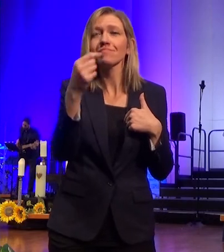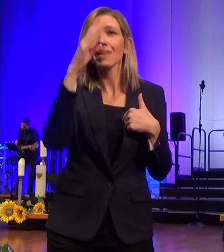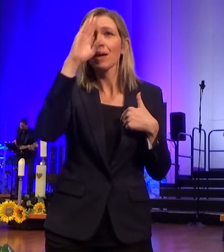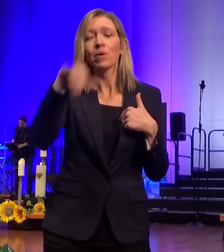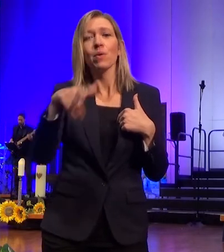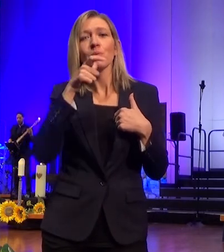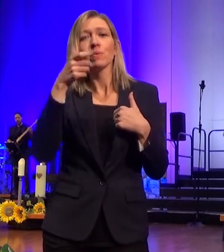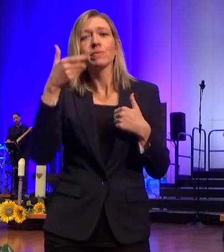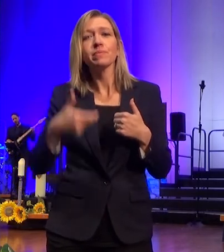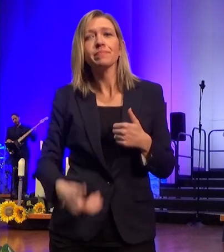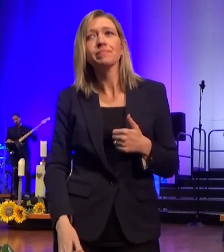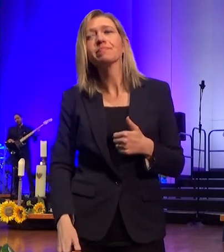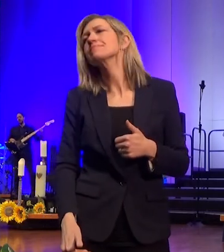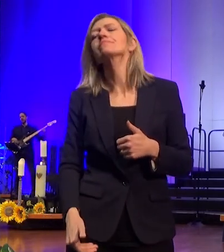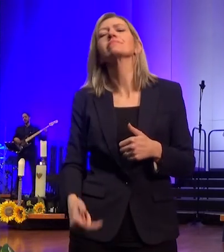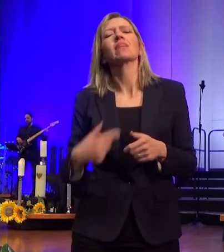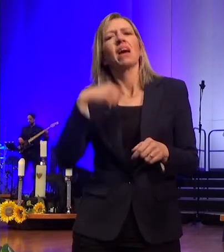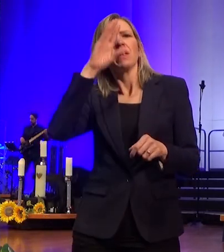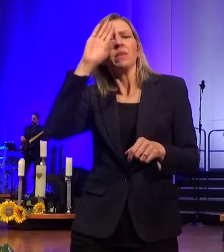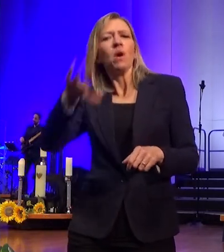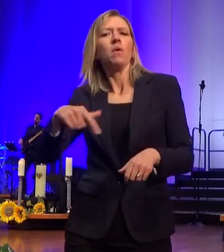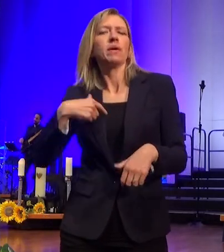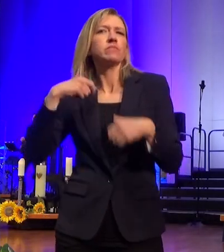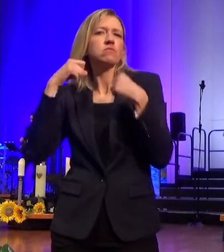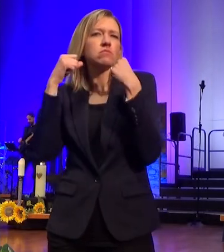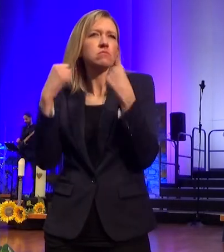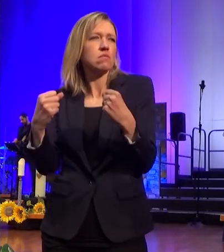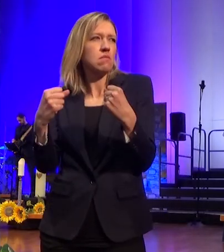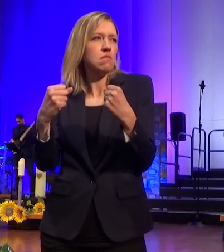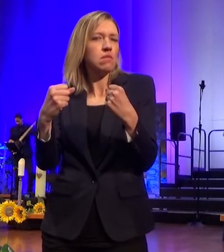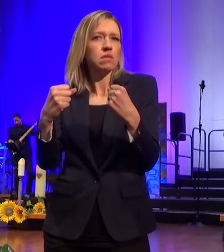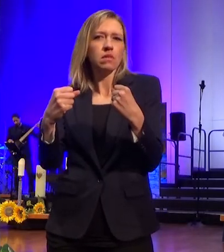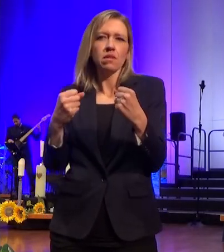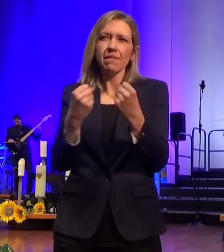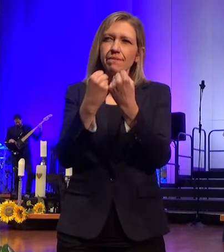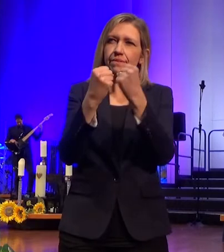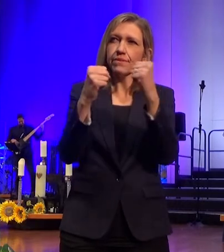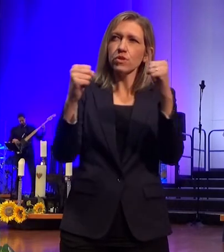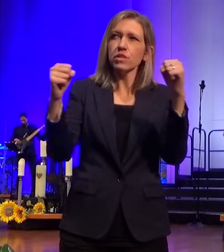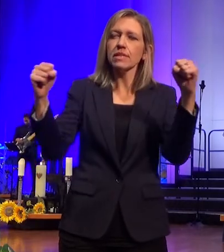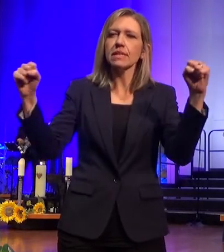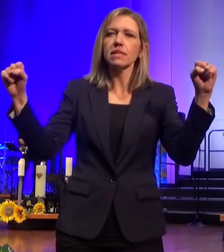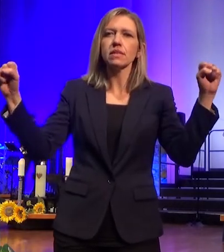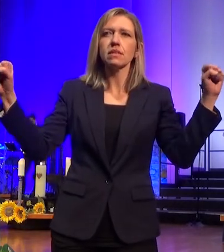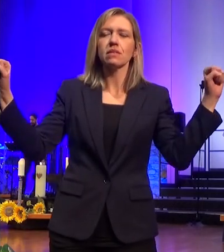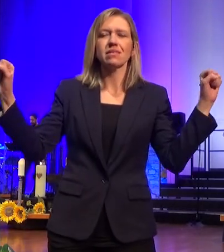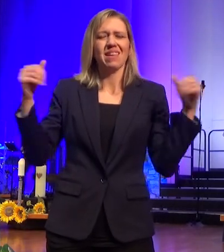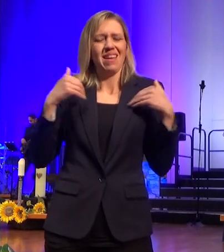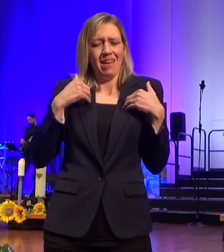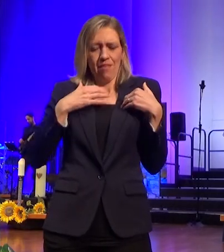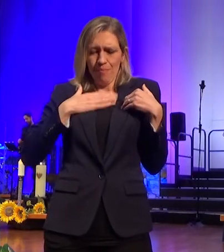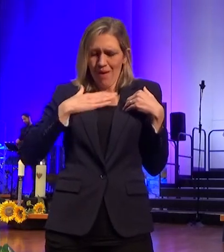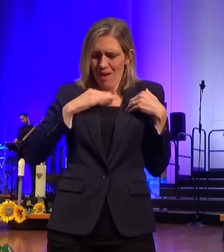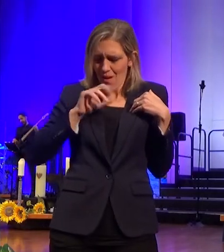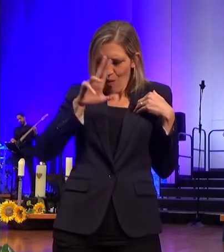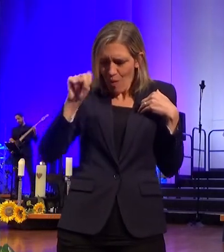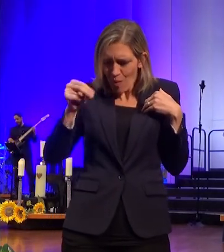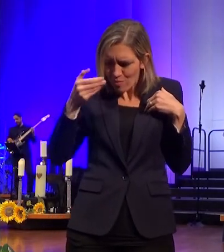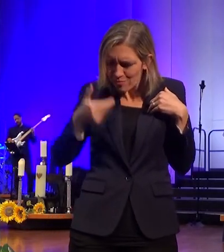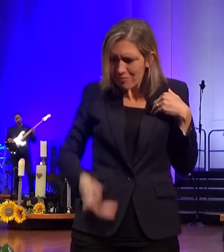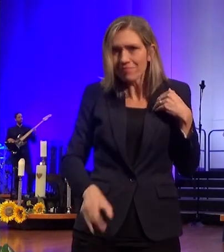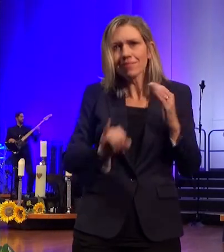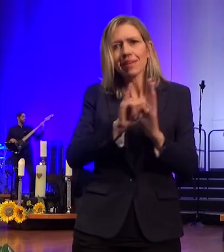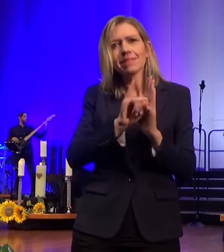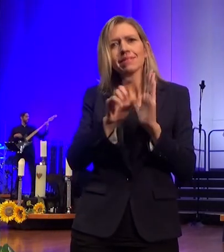I know who I am. I know I'm strong. And I am free. Got my own